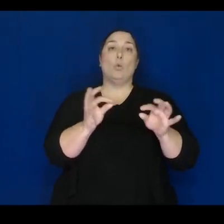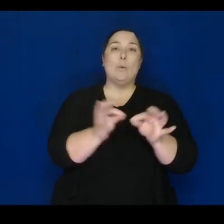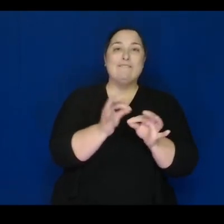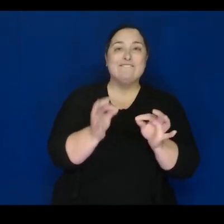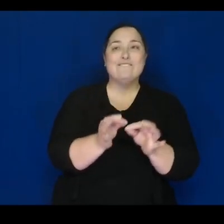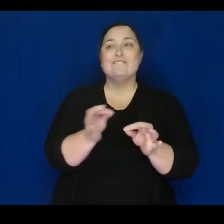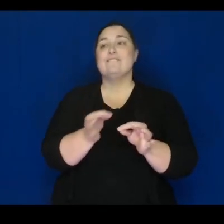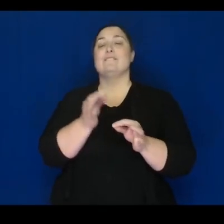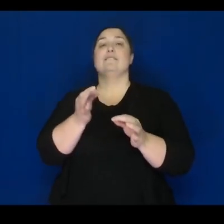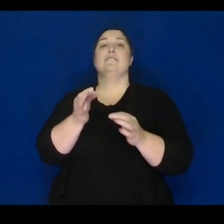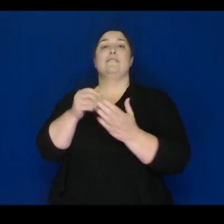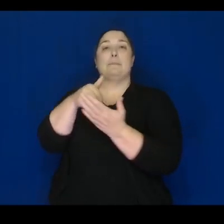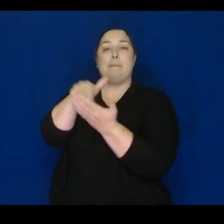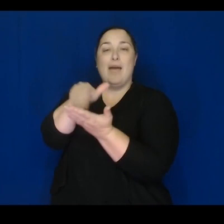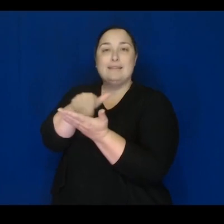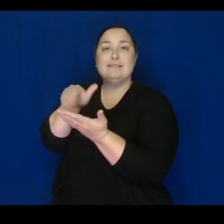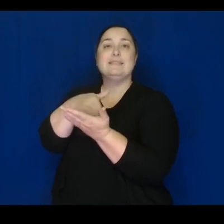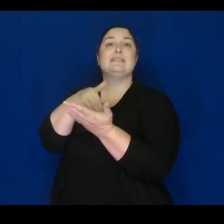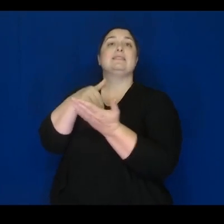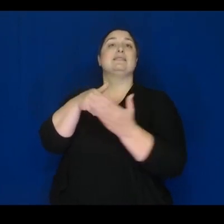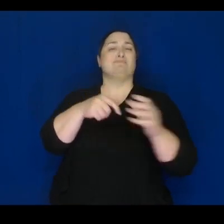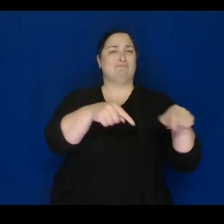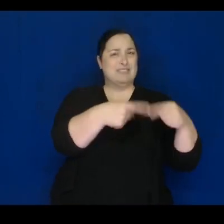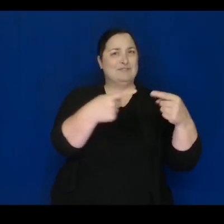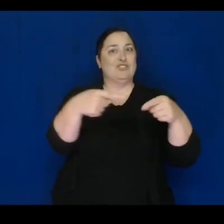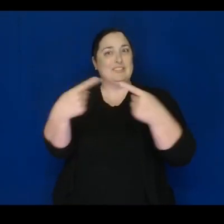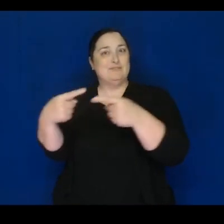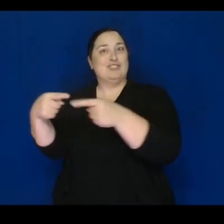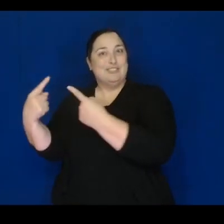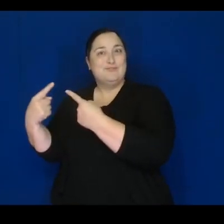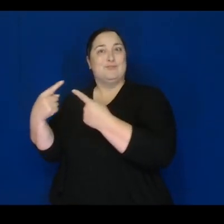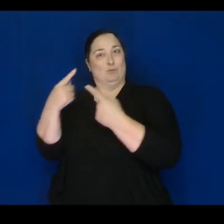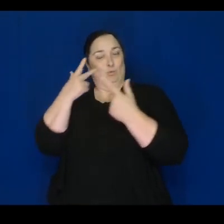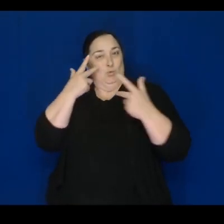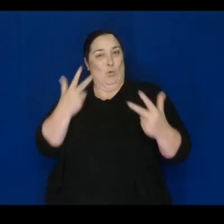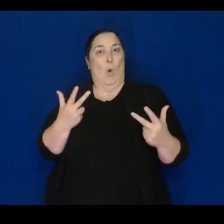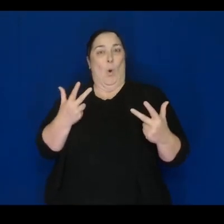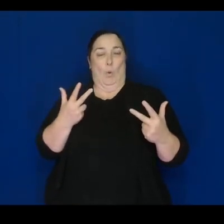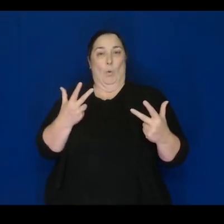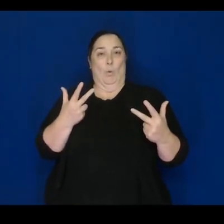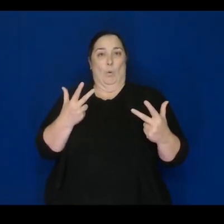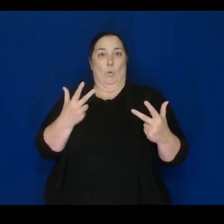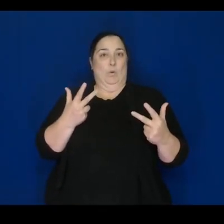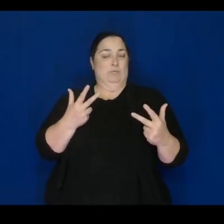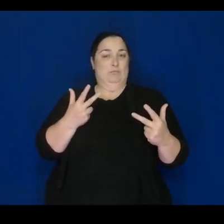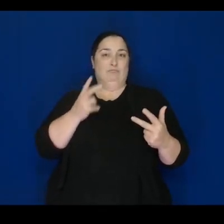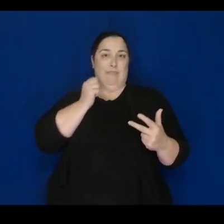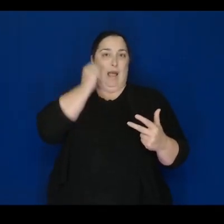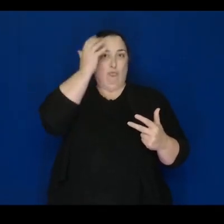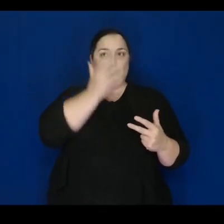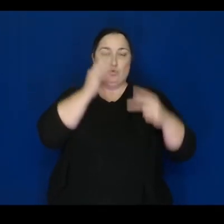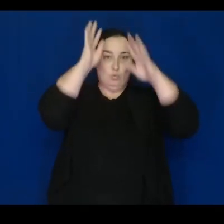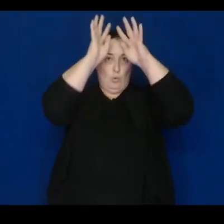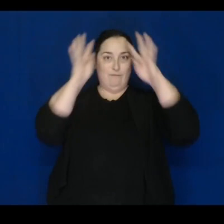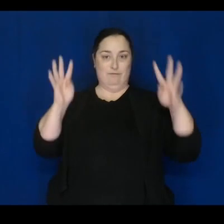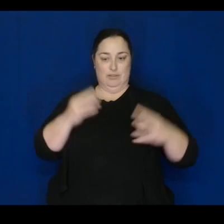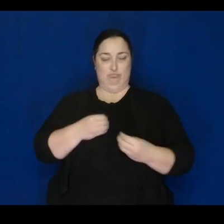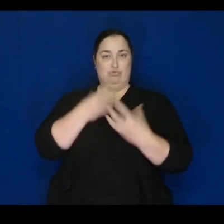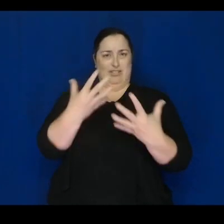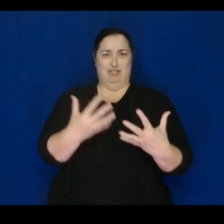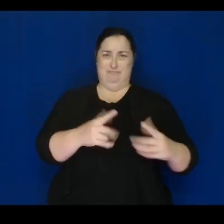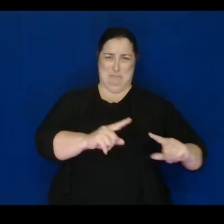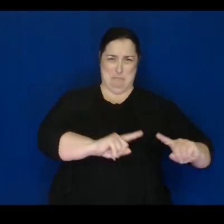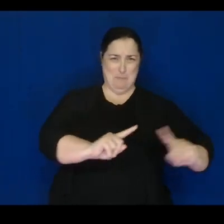painting or something completely different, to really kind of demonstrate how diverse our expressions are.